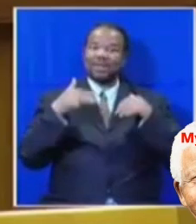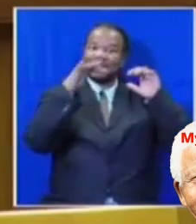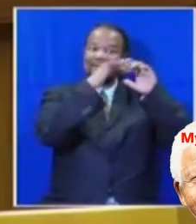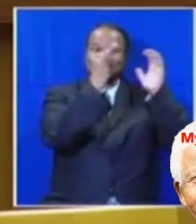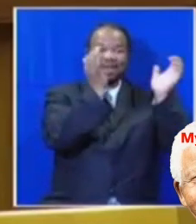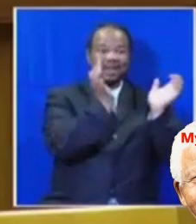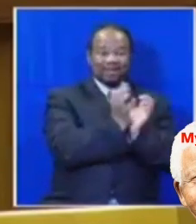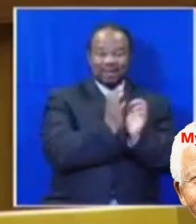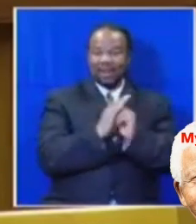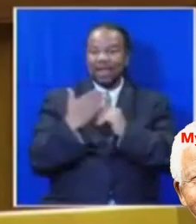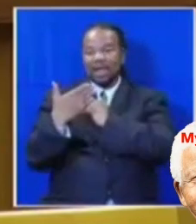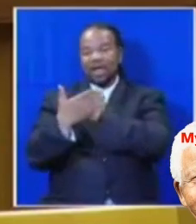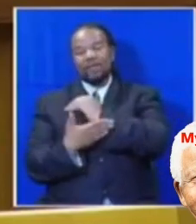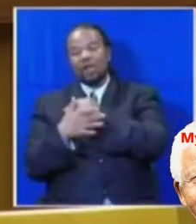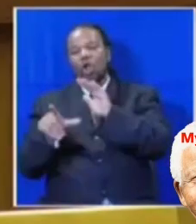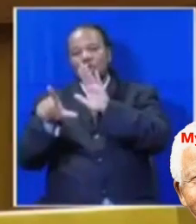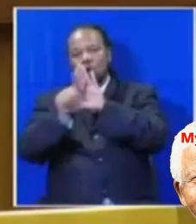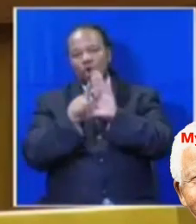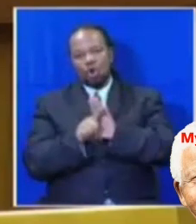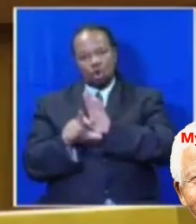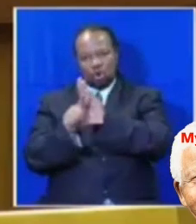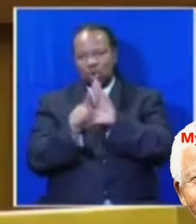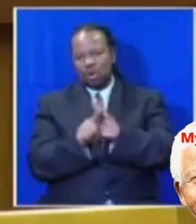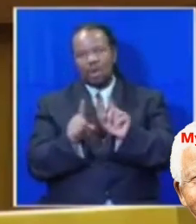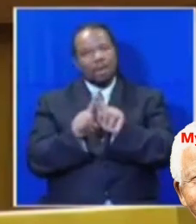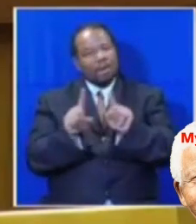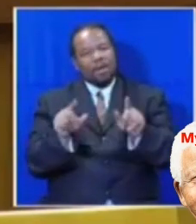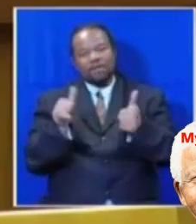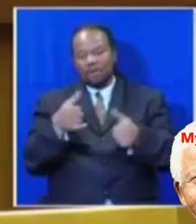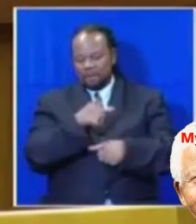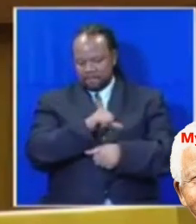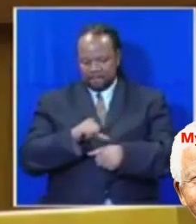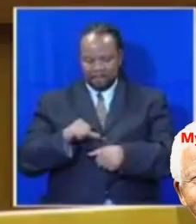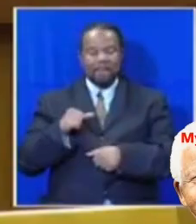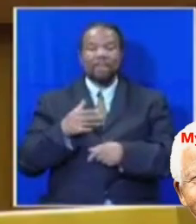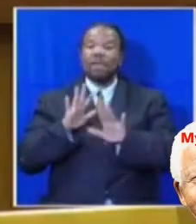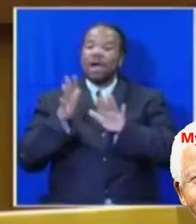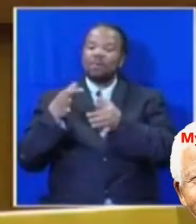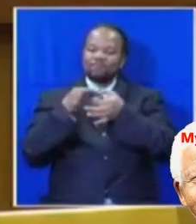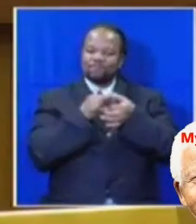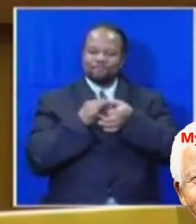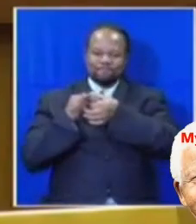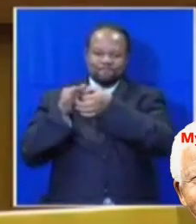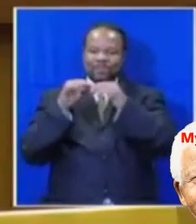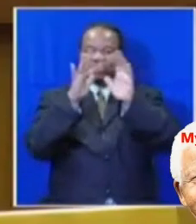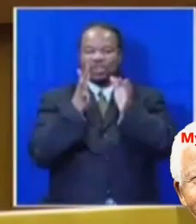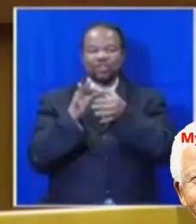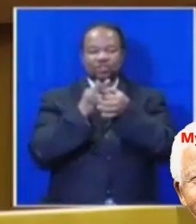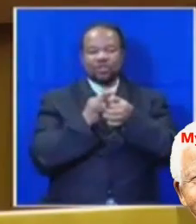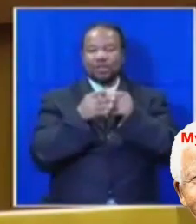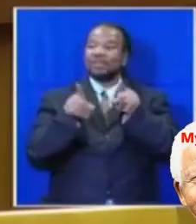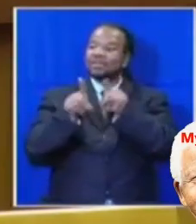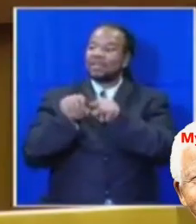as far-reaching implications for the conduct of international relations, including the